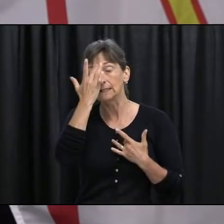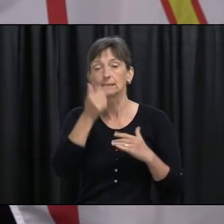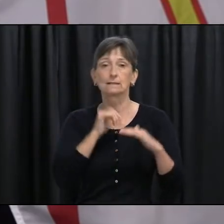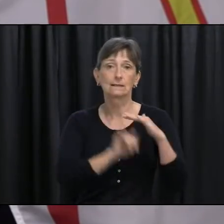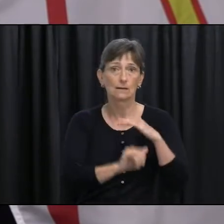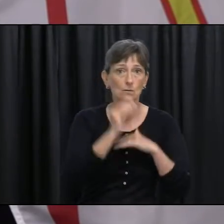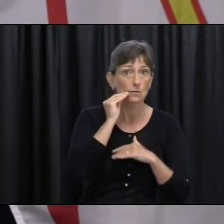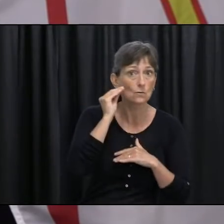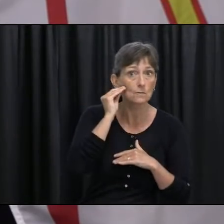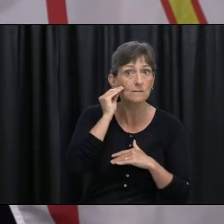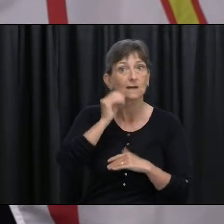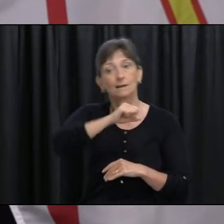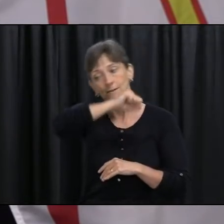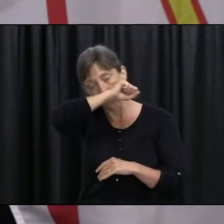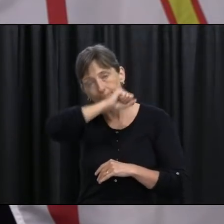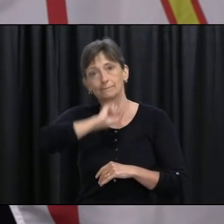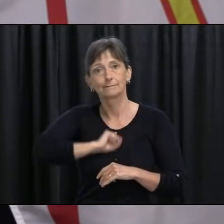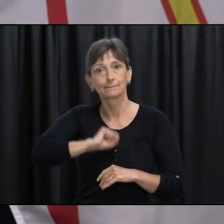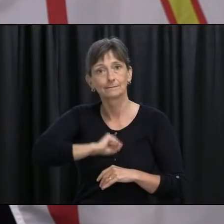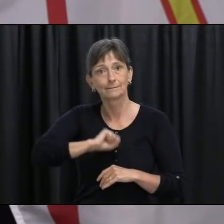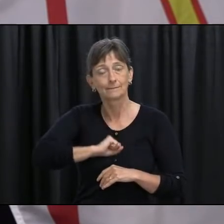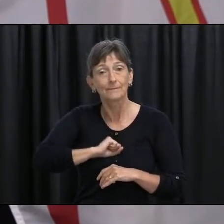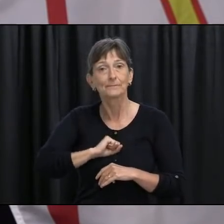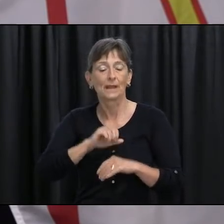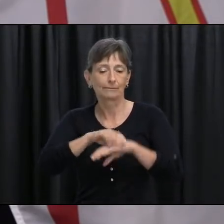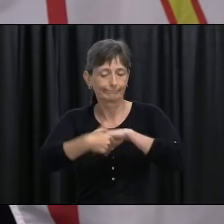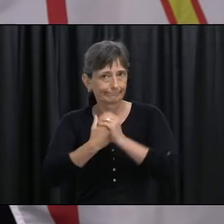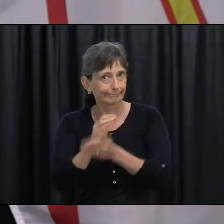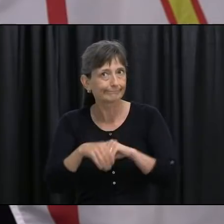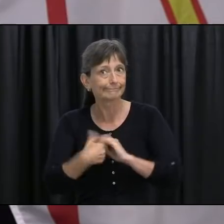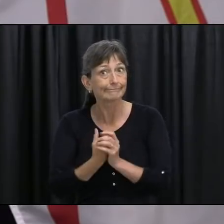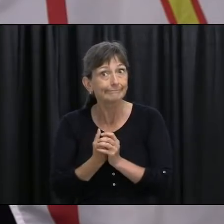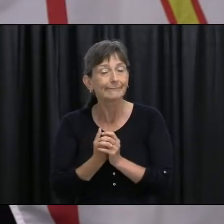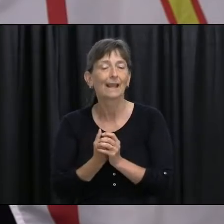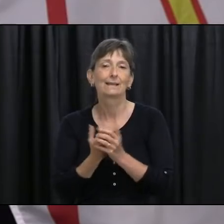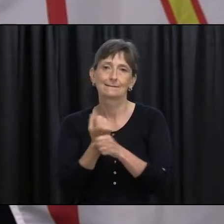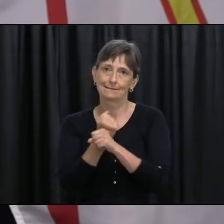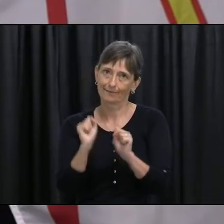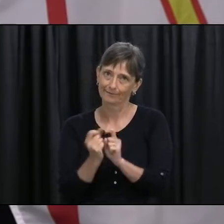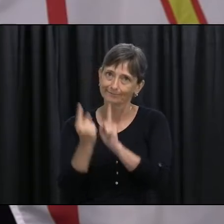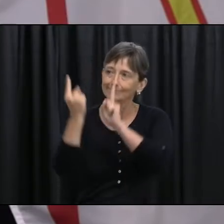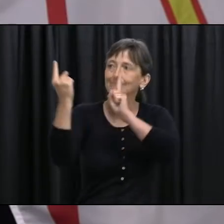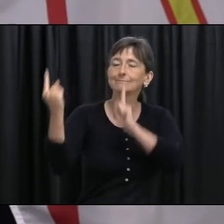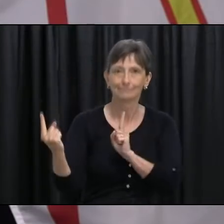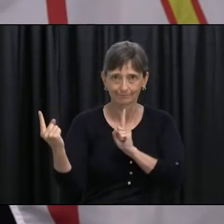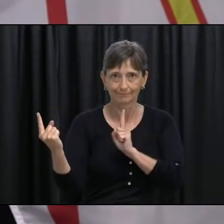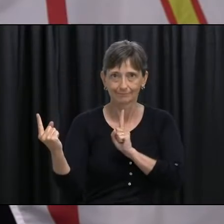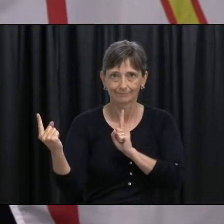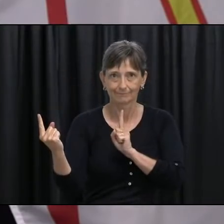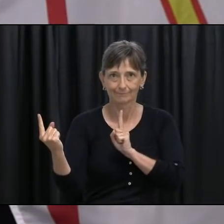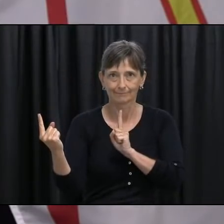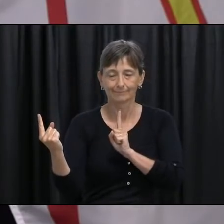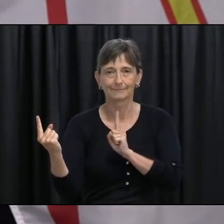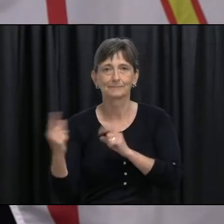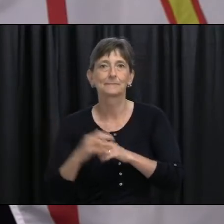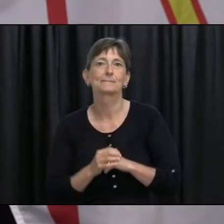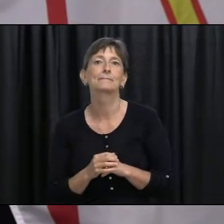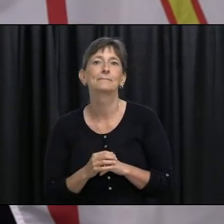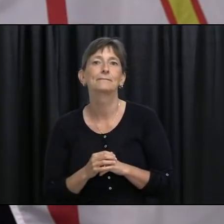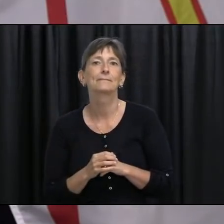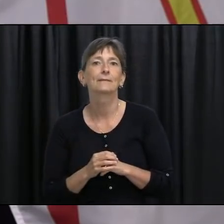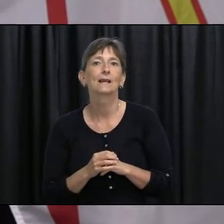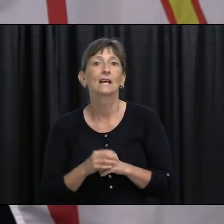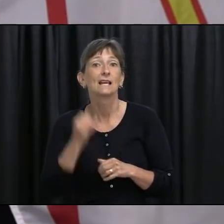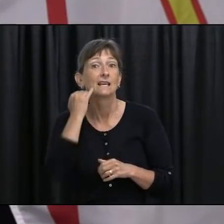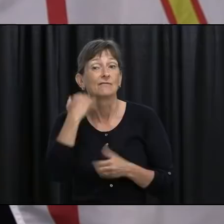and sneezes, practicing proper hand hygiene, and maintaining a safe physical distance from others of at least 2 arms lengths while